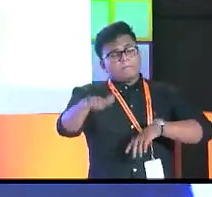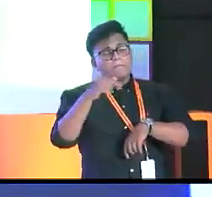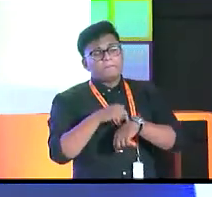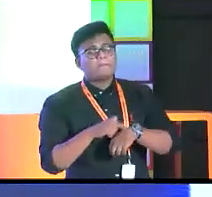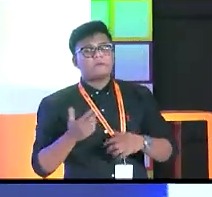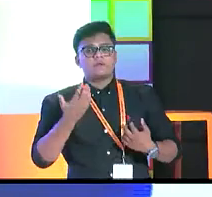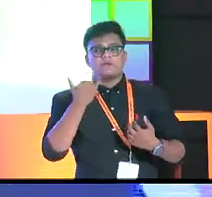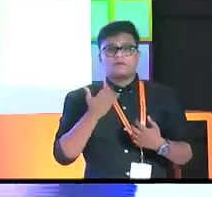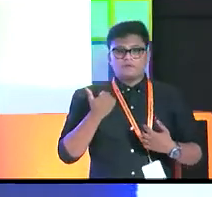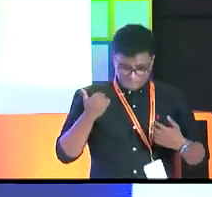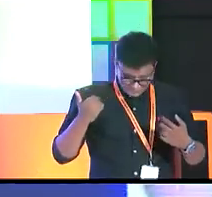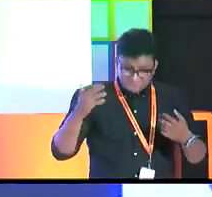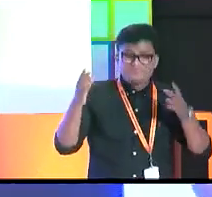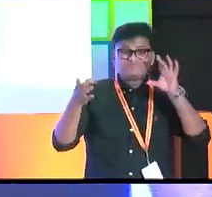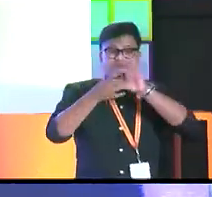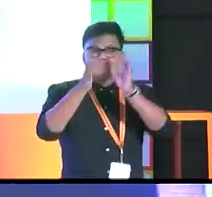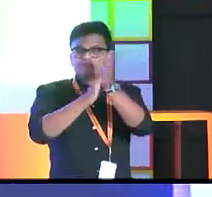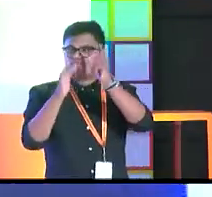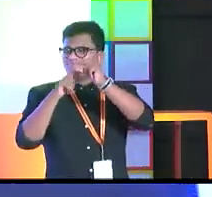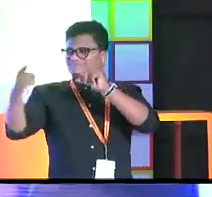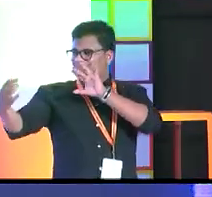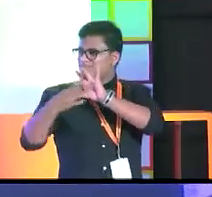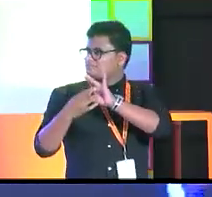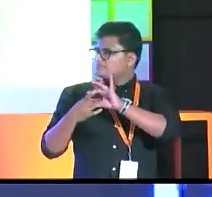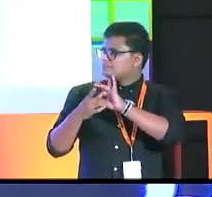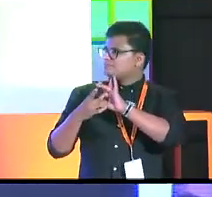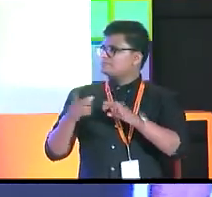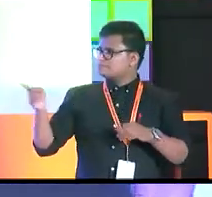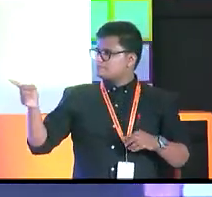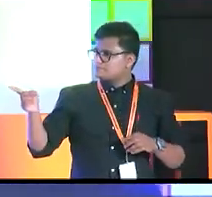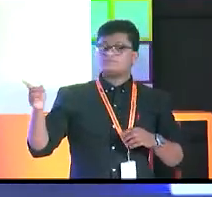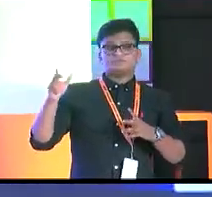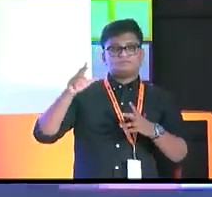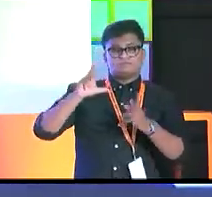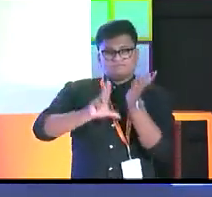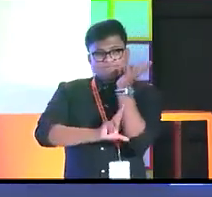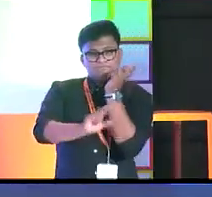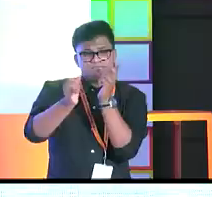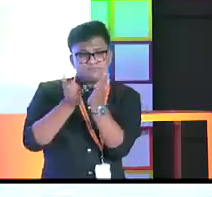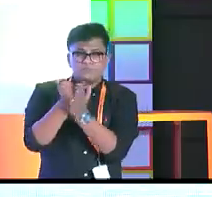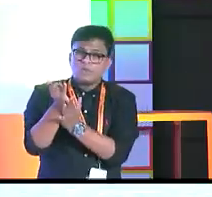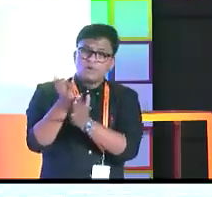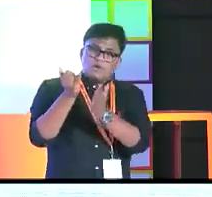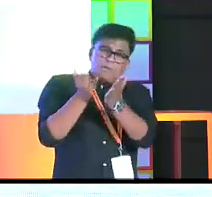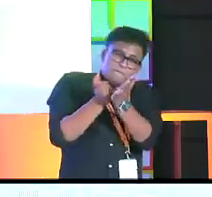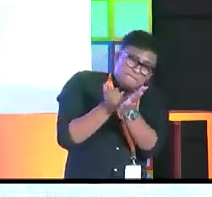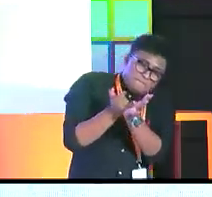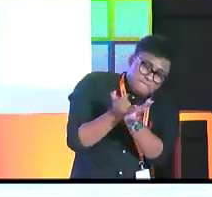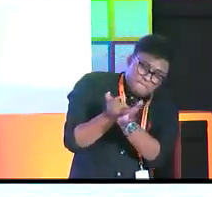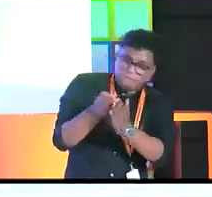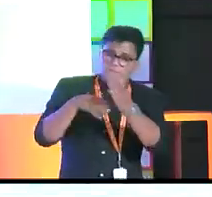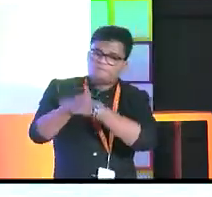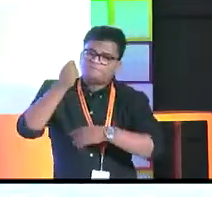You just heard the story from Madhya Pradesh. We work in the remotest parts of the country, and we understand that the problems